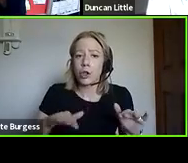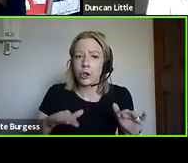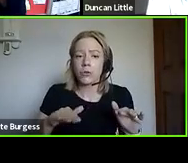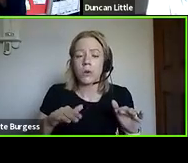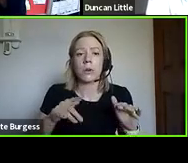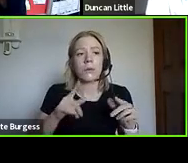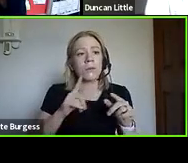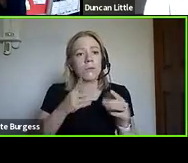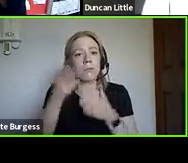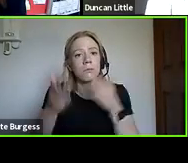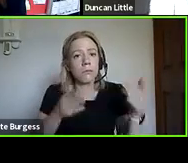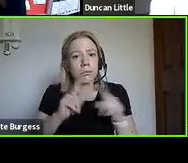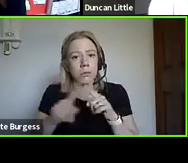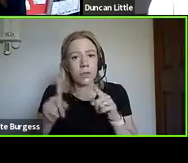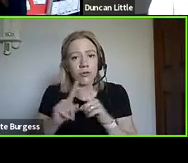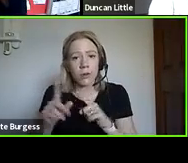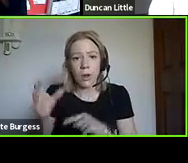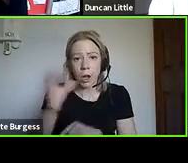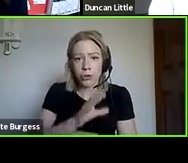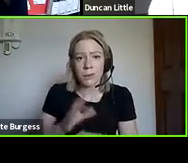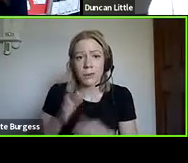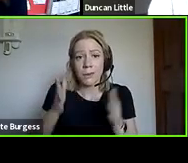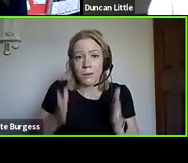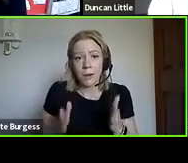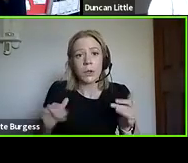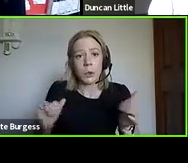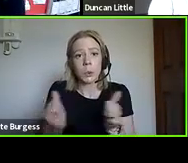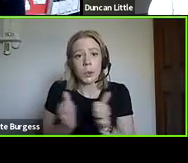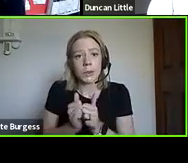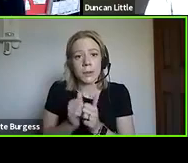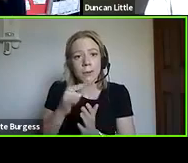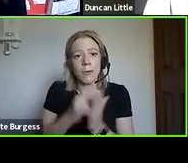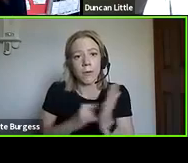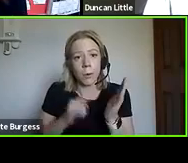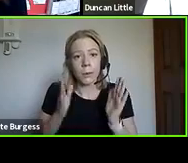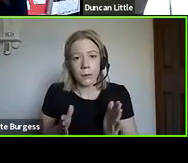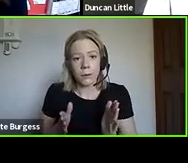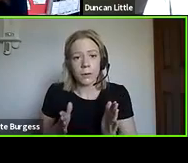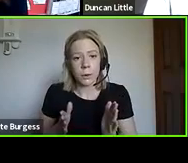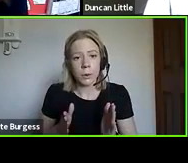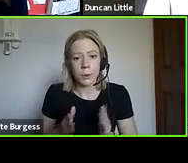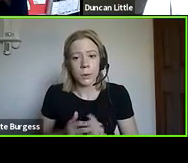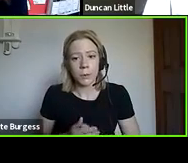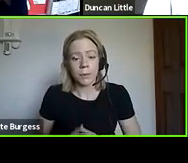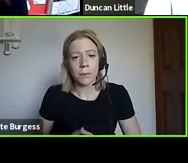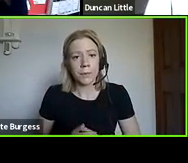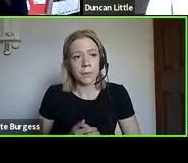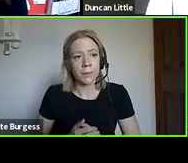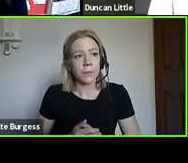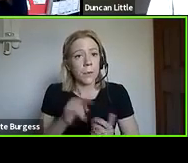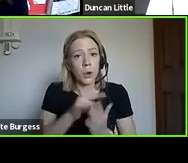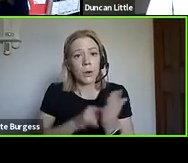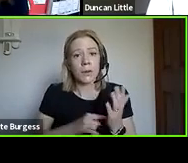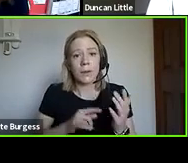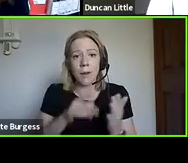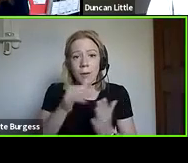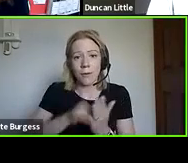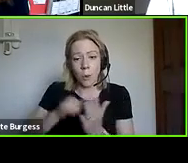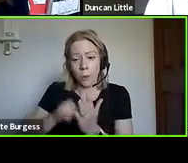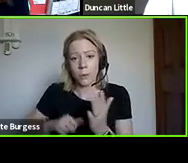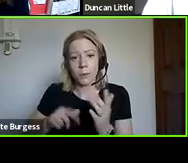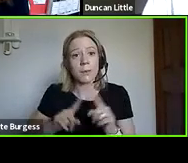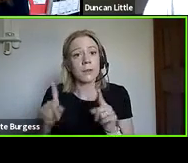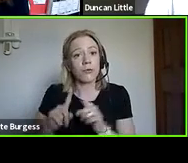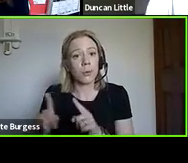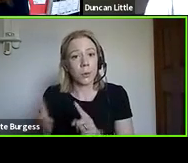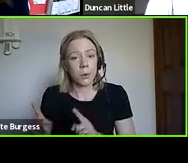different countries and that, you have to have consent forms. And we have different consent forms. We have consent